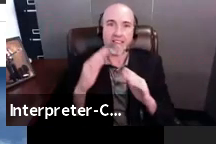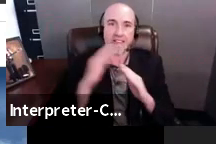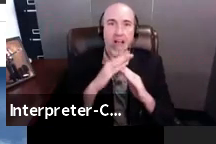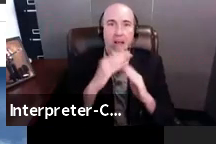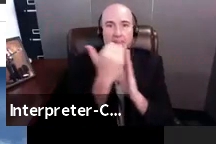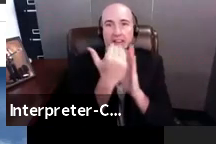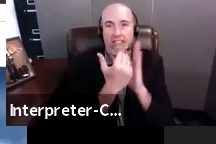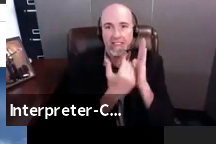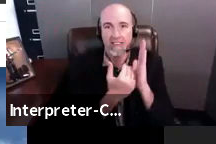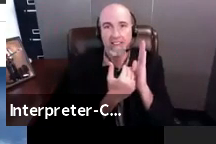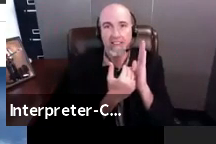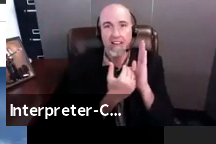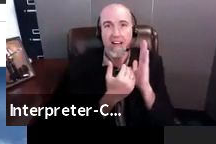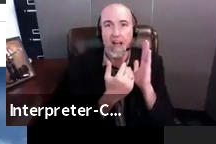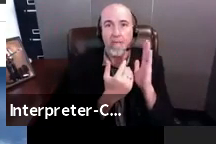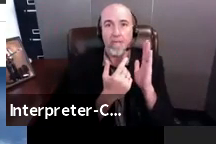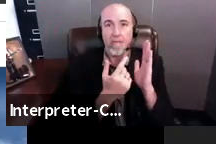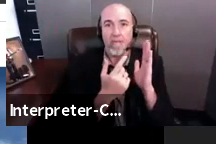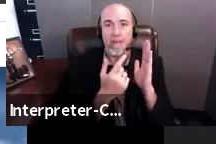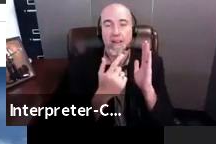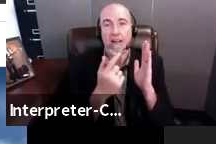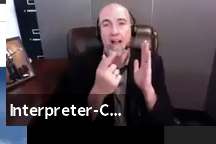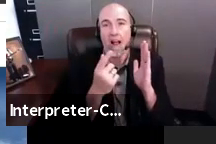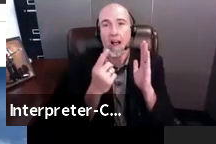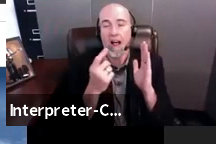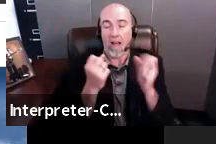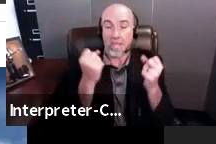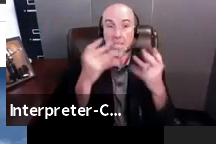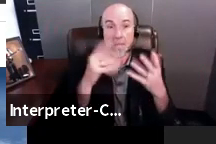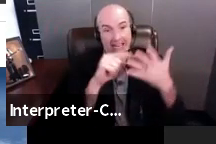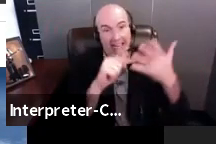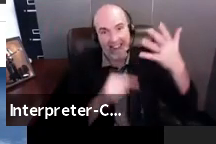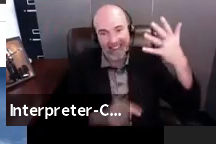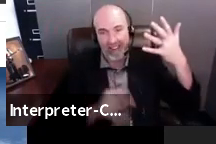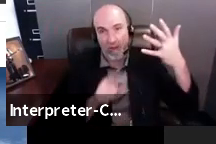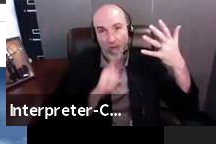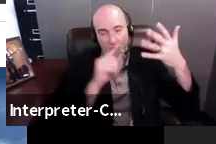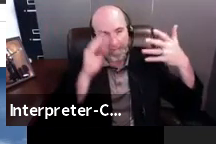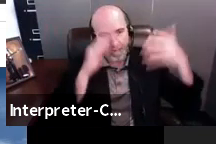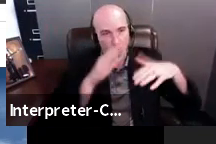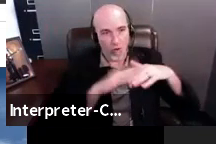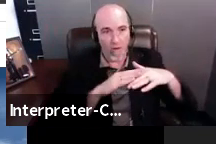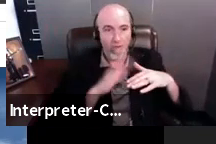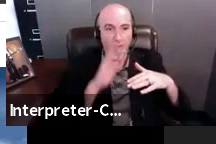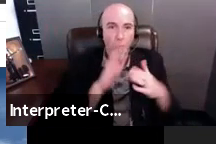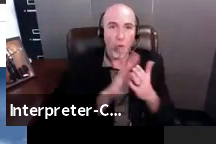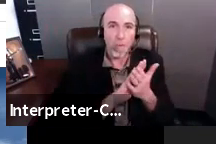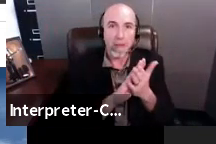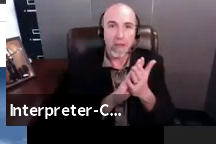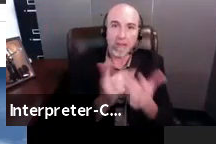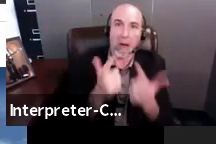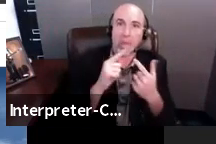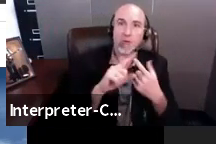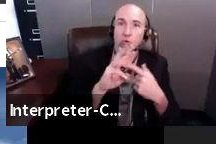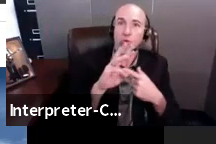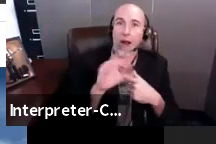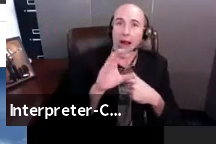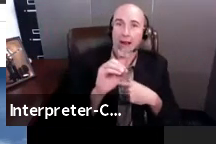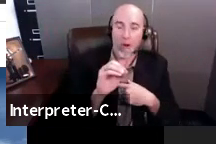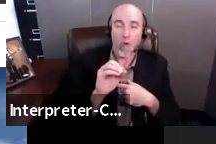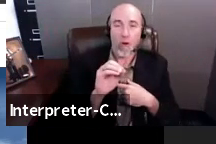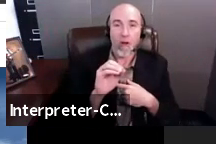list of many that they're focusing on, that's going to be coming to Waco, and that is going to